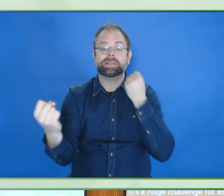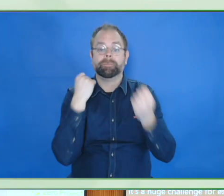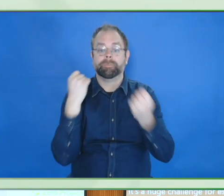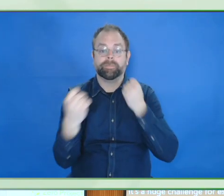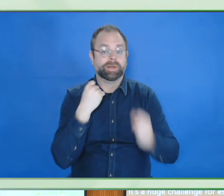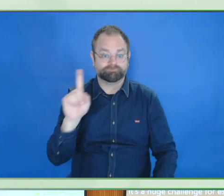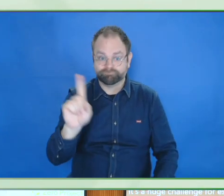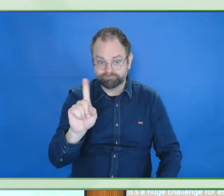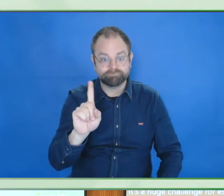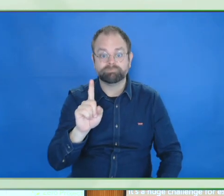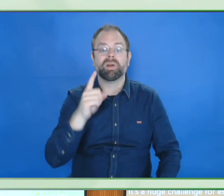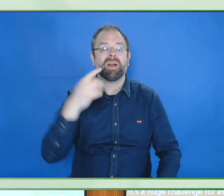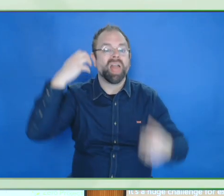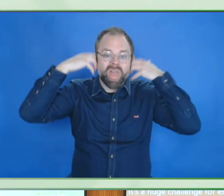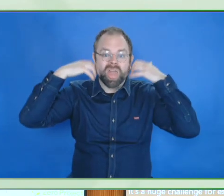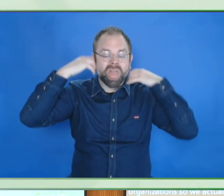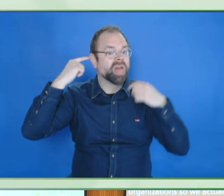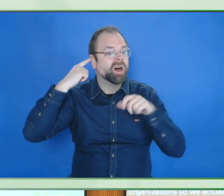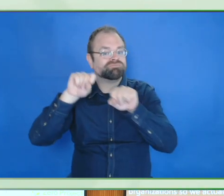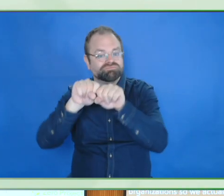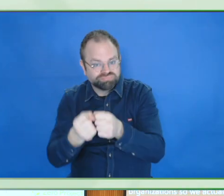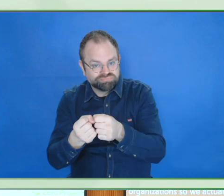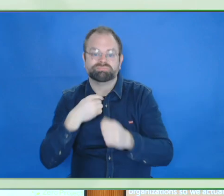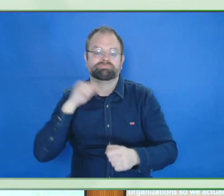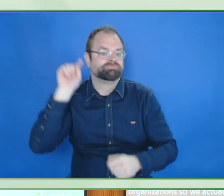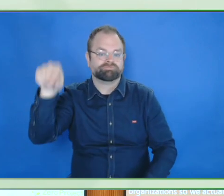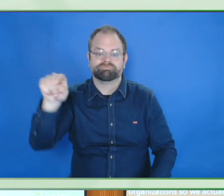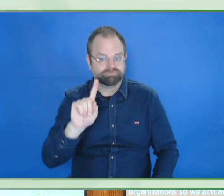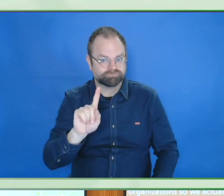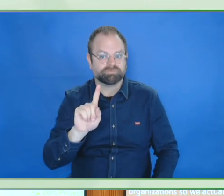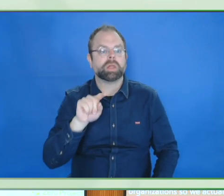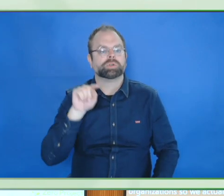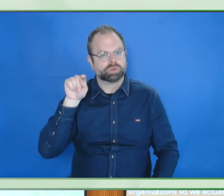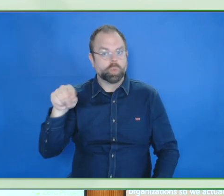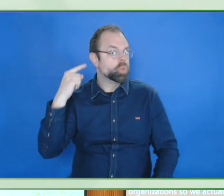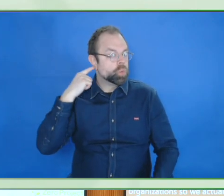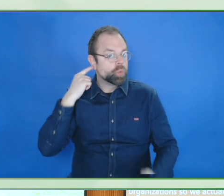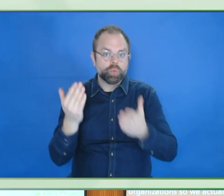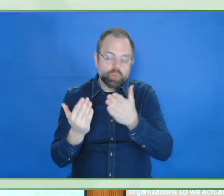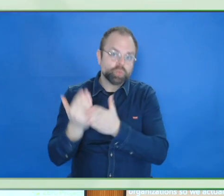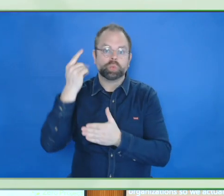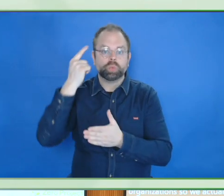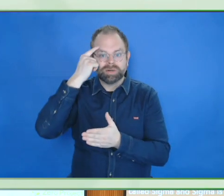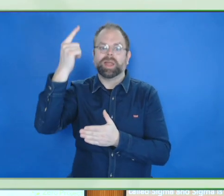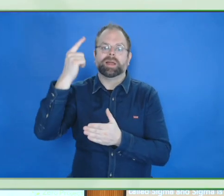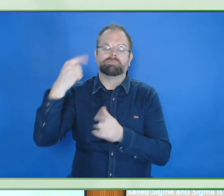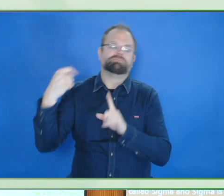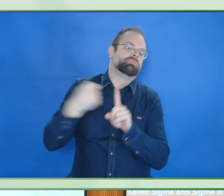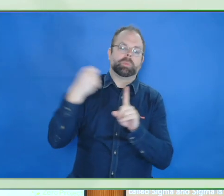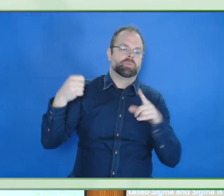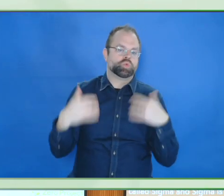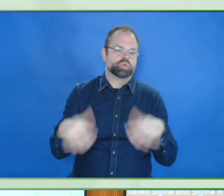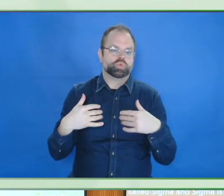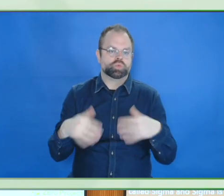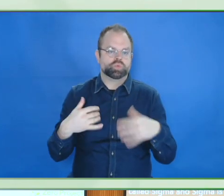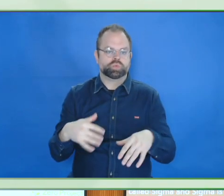up with an AI-driven tool called Sigma. And Sigma is here to essentially plug the gap of one of the biggest challenges that startups face, which